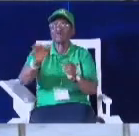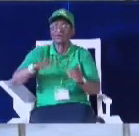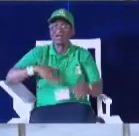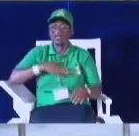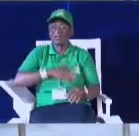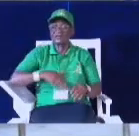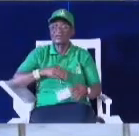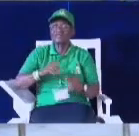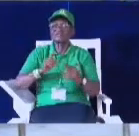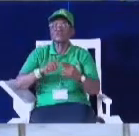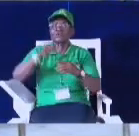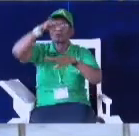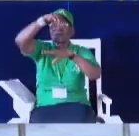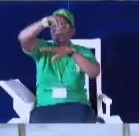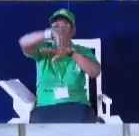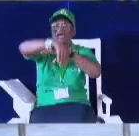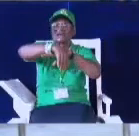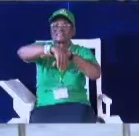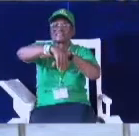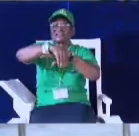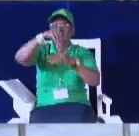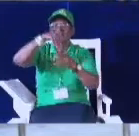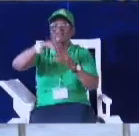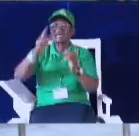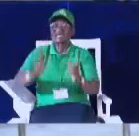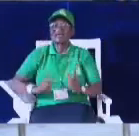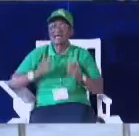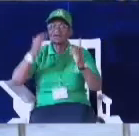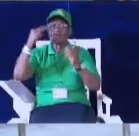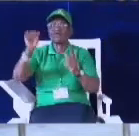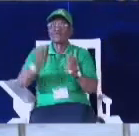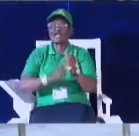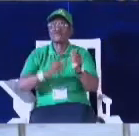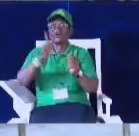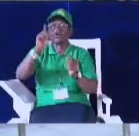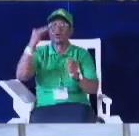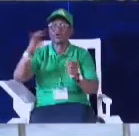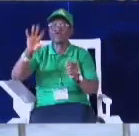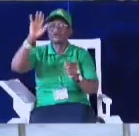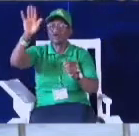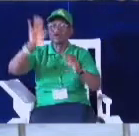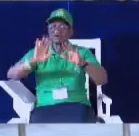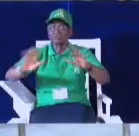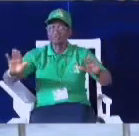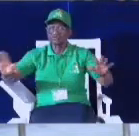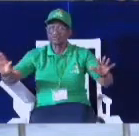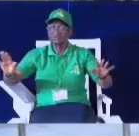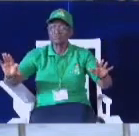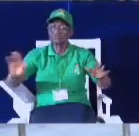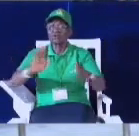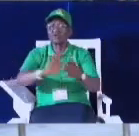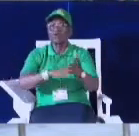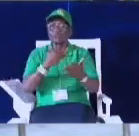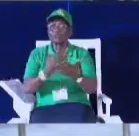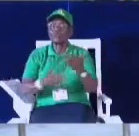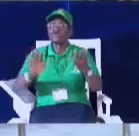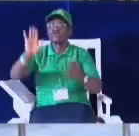please tonight, in the life of every one of your children, prove